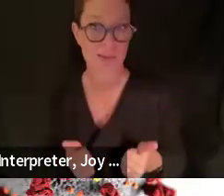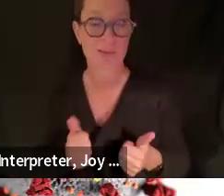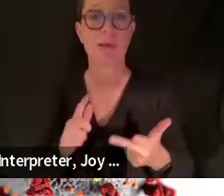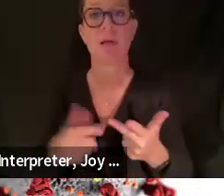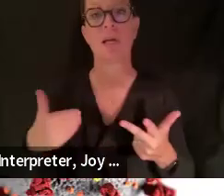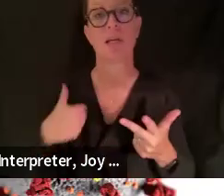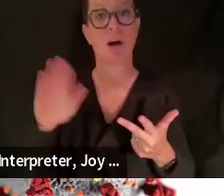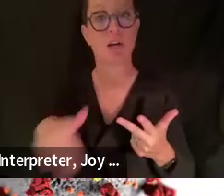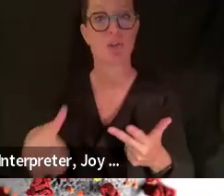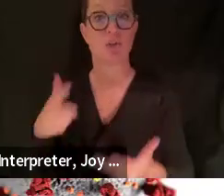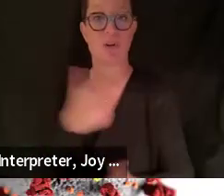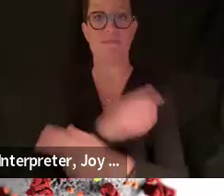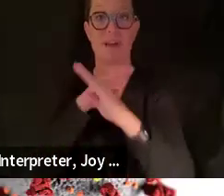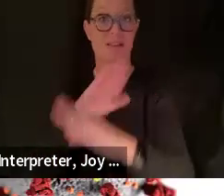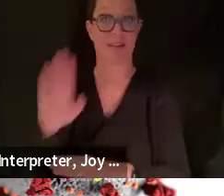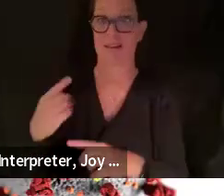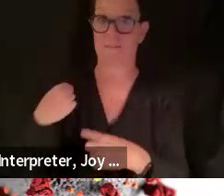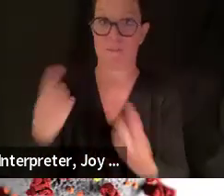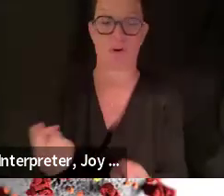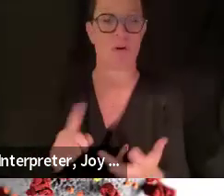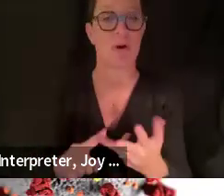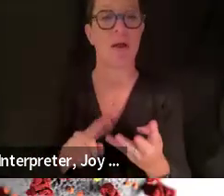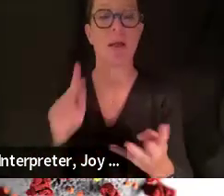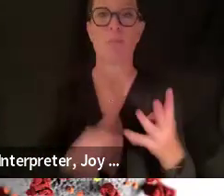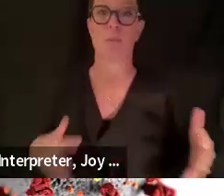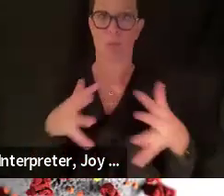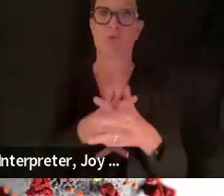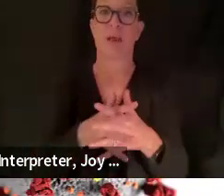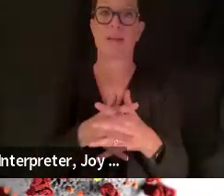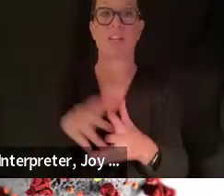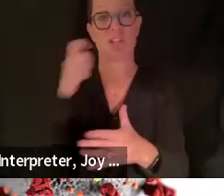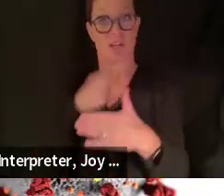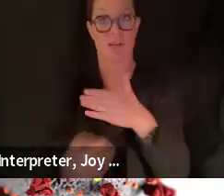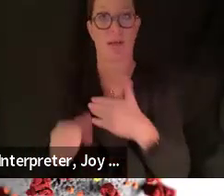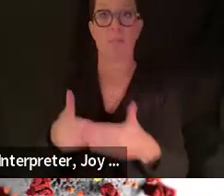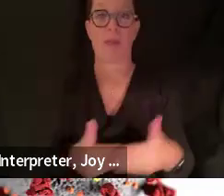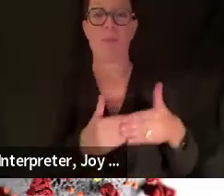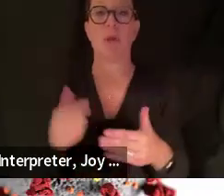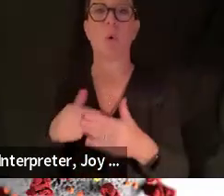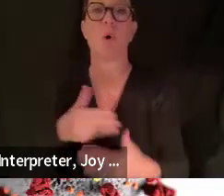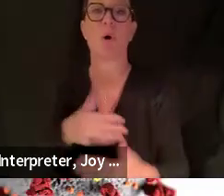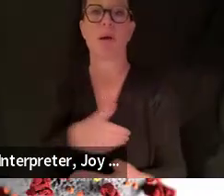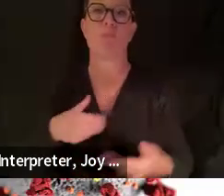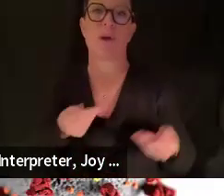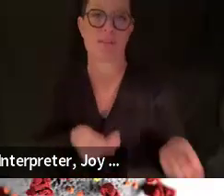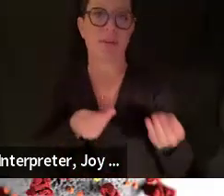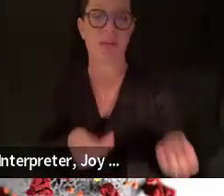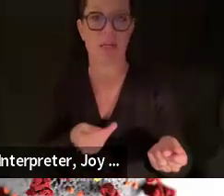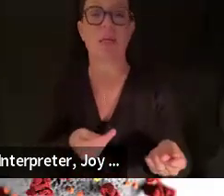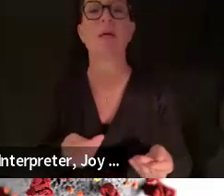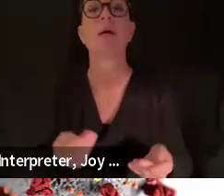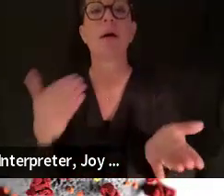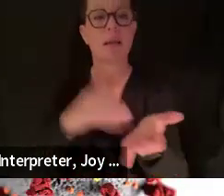who have not been vaccinated, and people who are pregnant, postpartum, or lactating. Again, you can learn